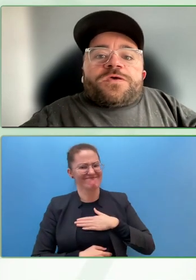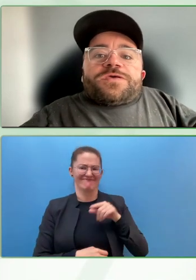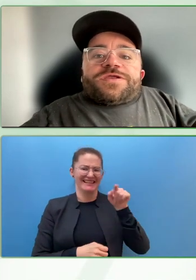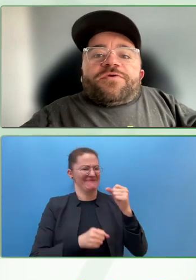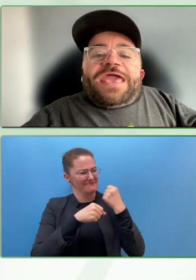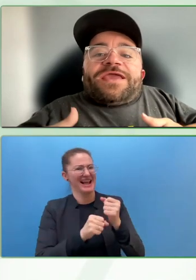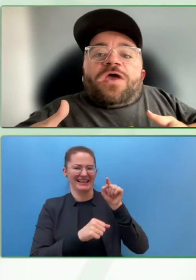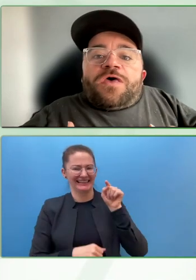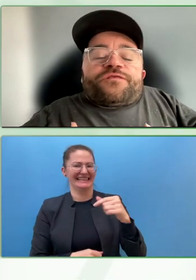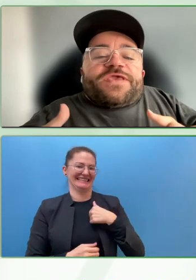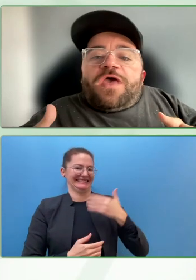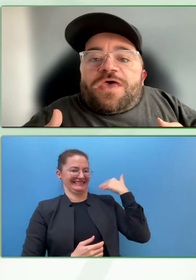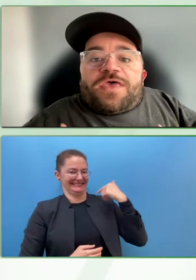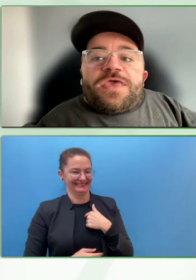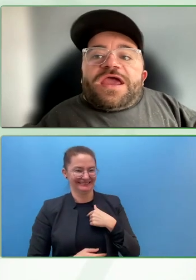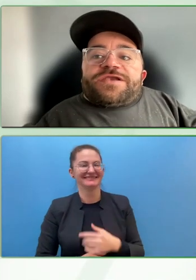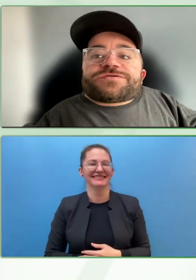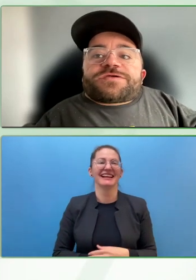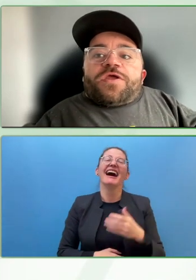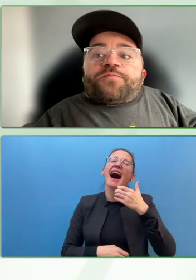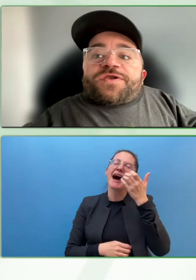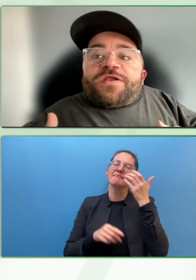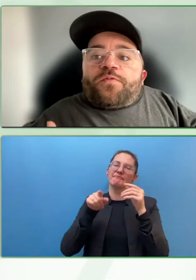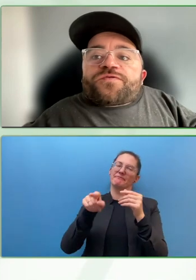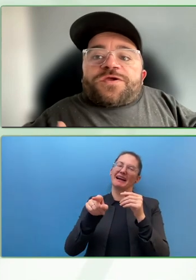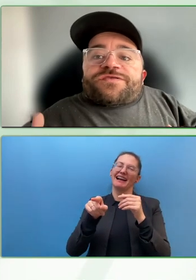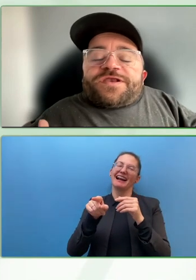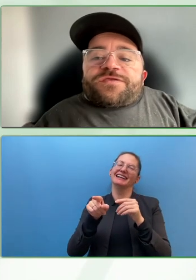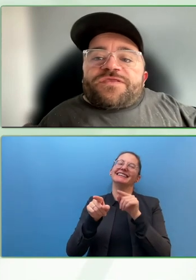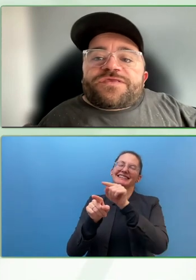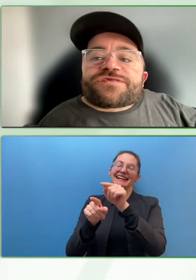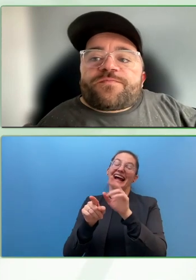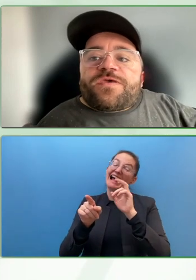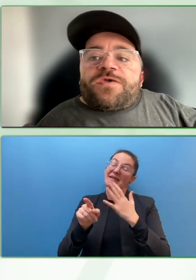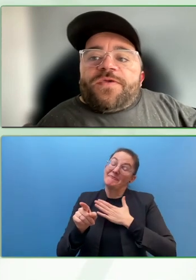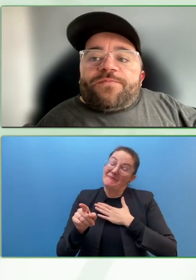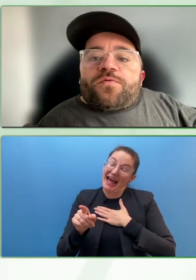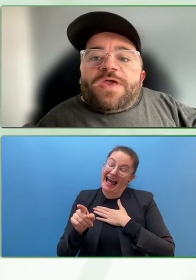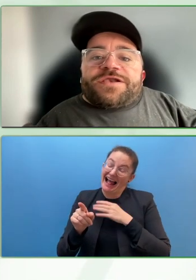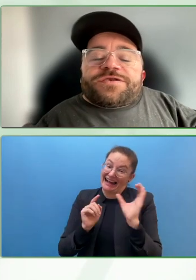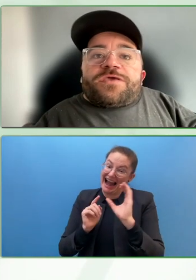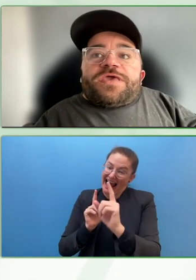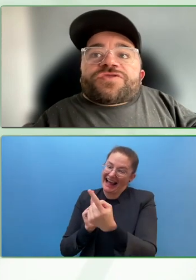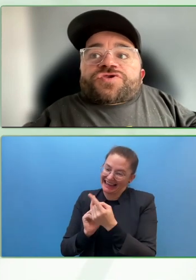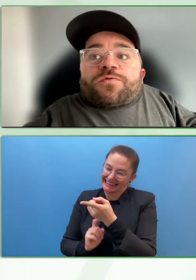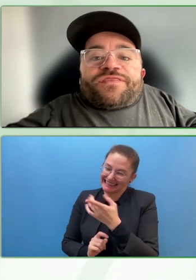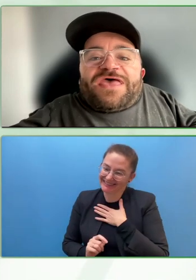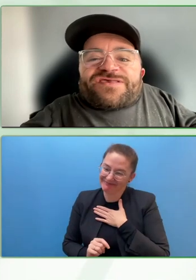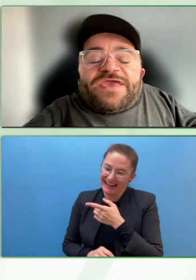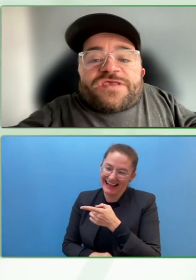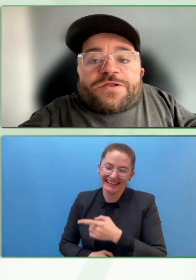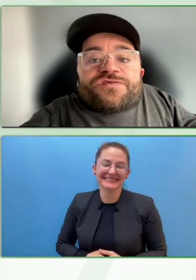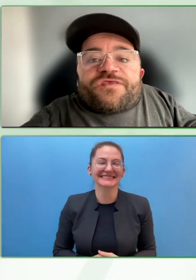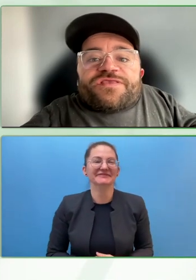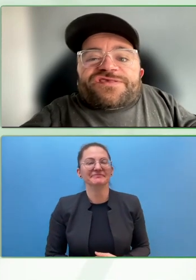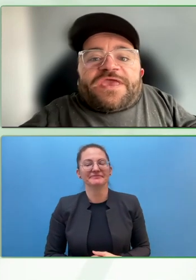of, you know, AR, VR, and opening up opportunity and independence to people and ensuring that